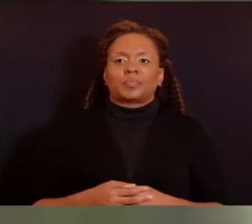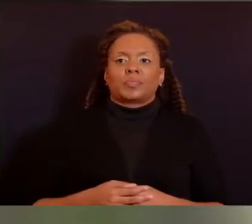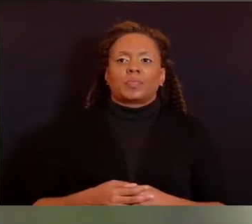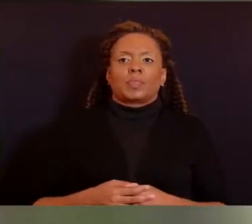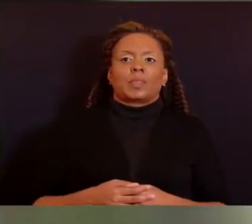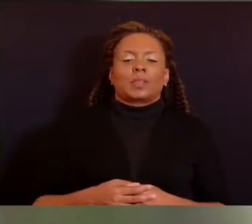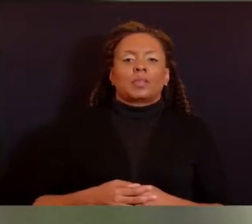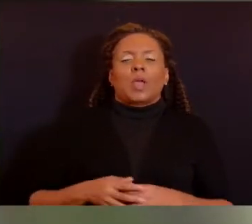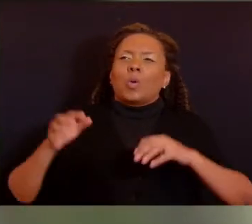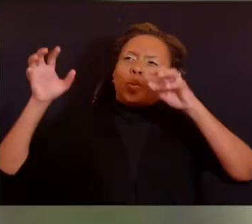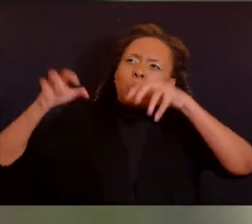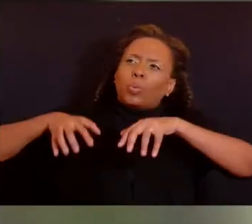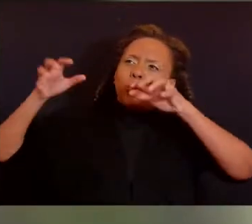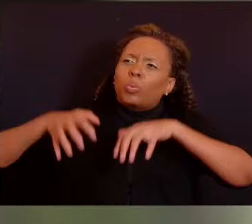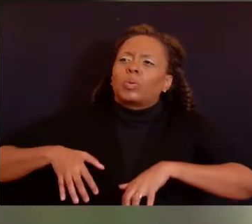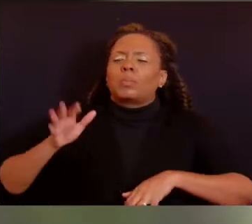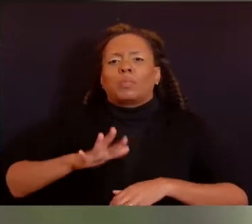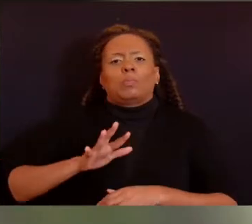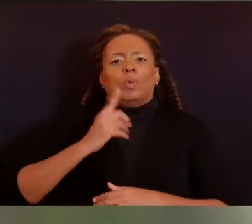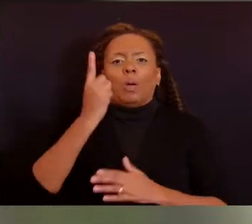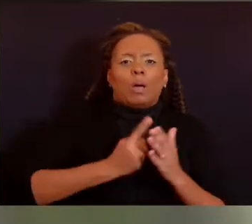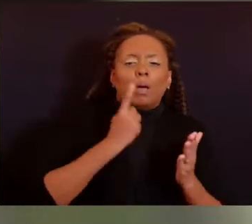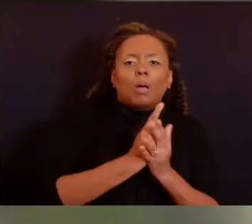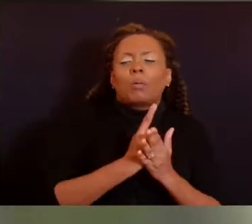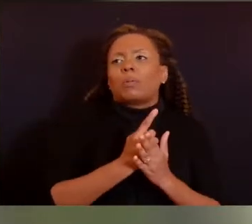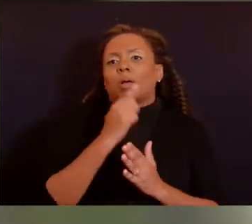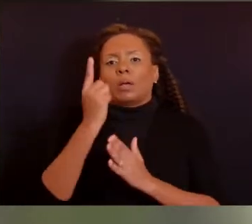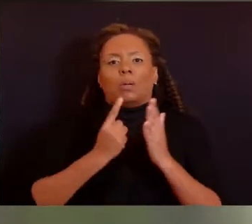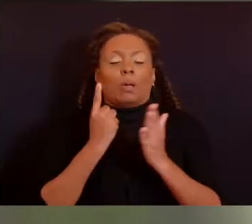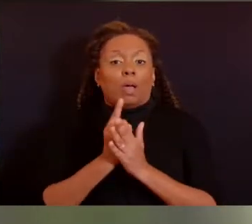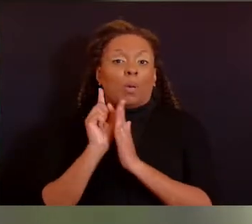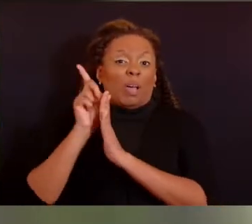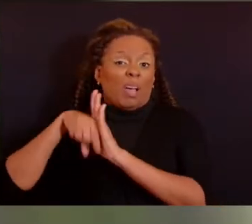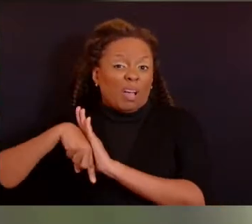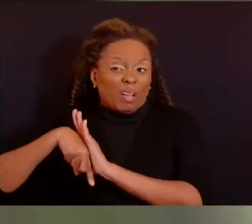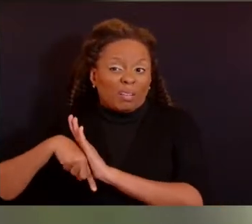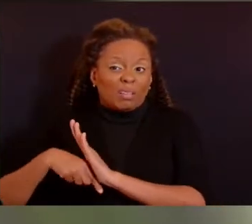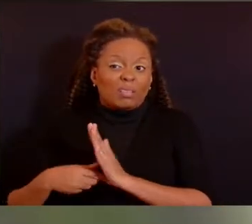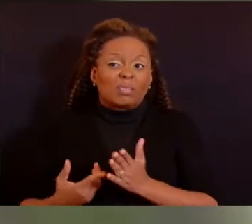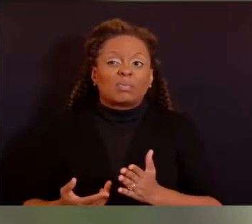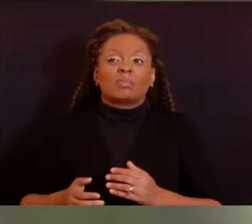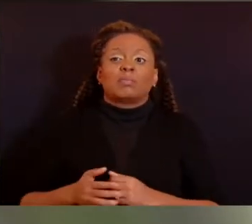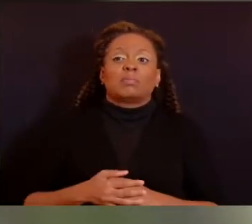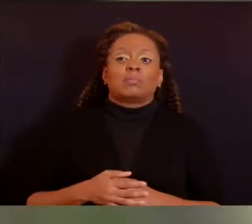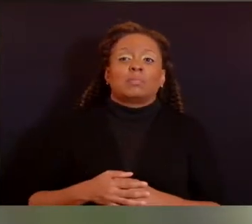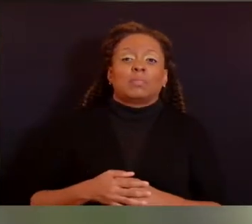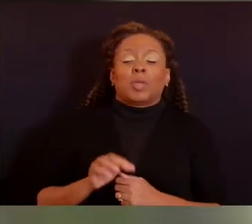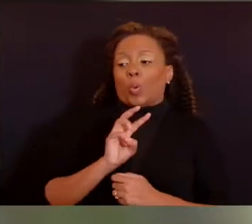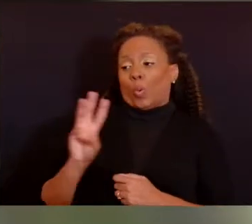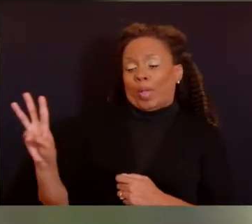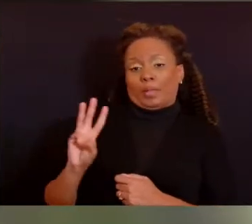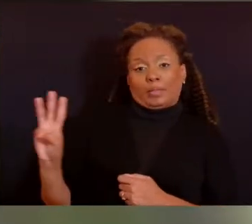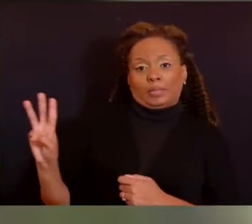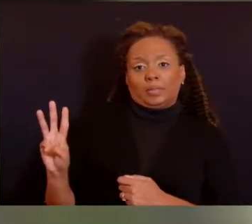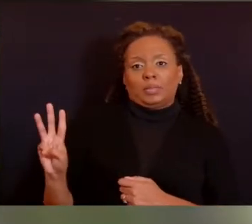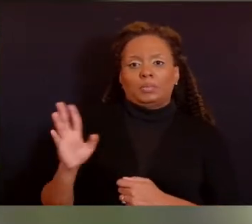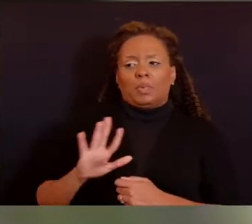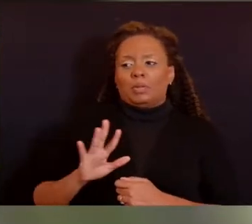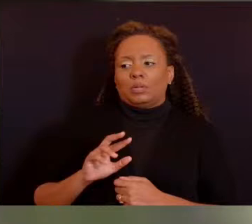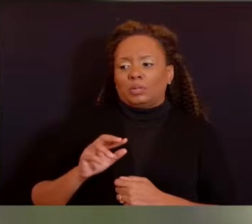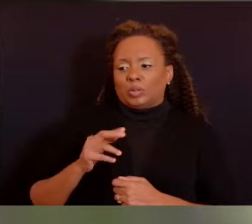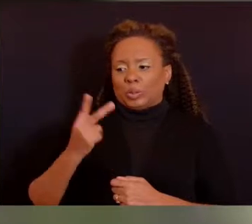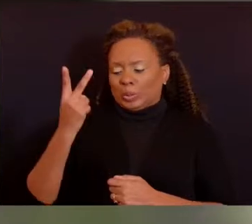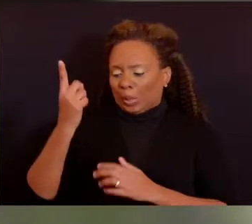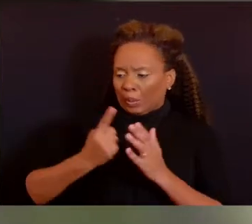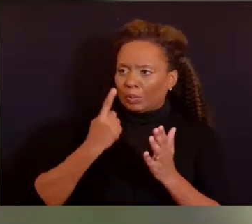an hour and a half. The western side probably dragged along to about 2 hours, but it was a very short-lived event. It